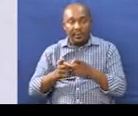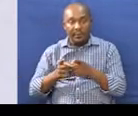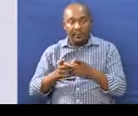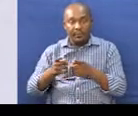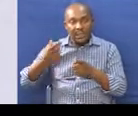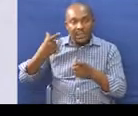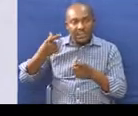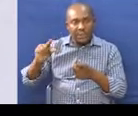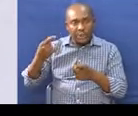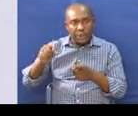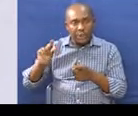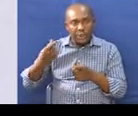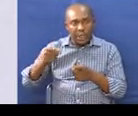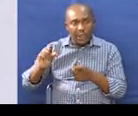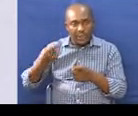shaken